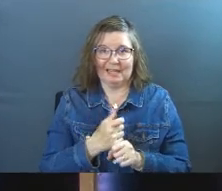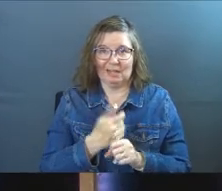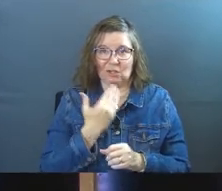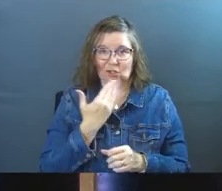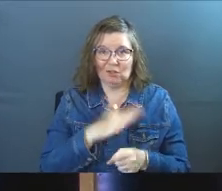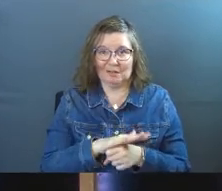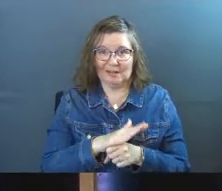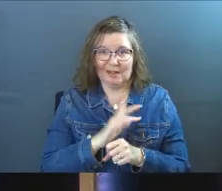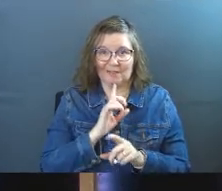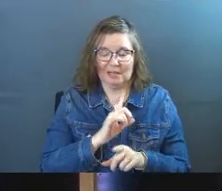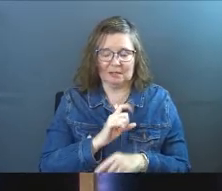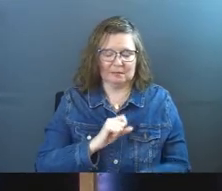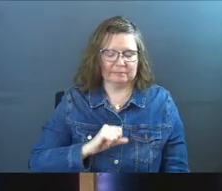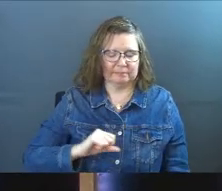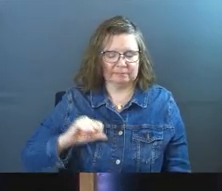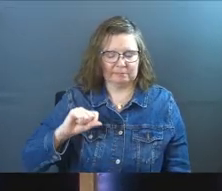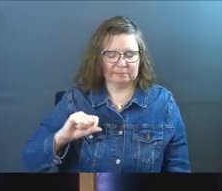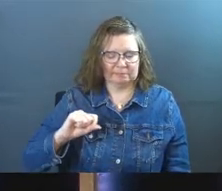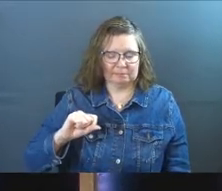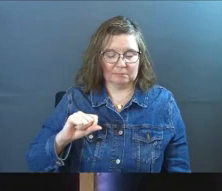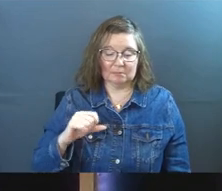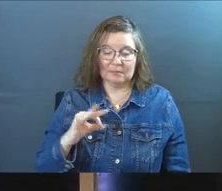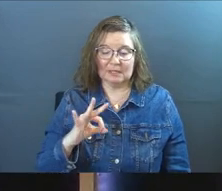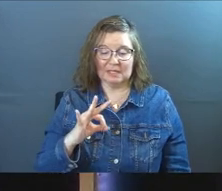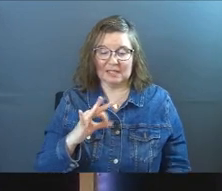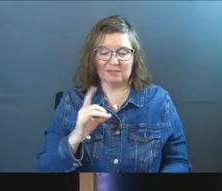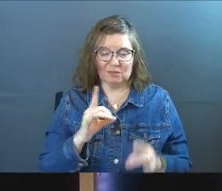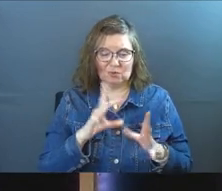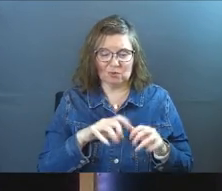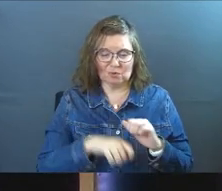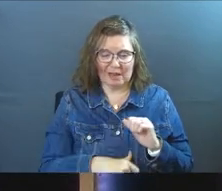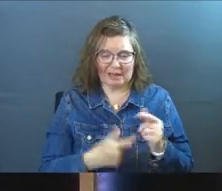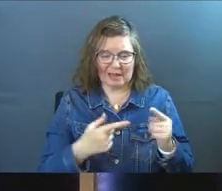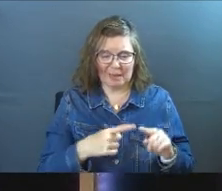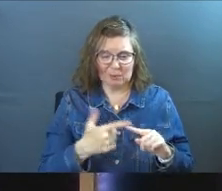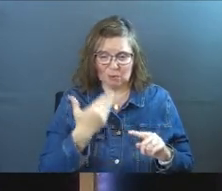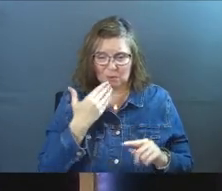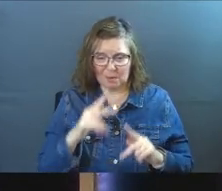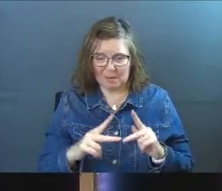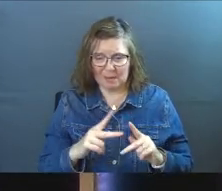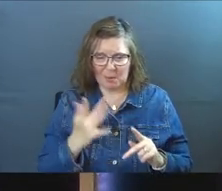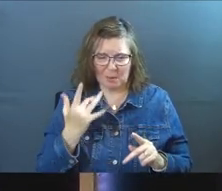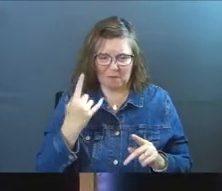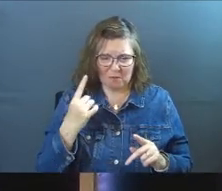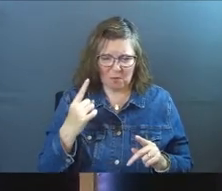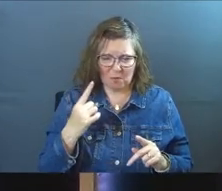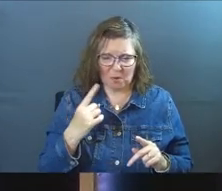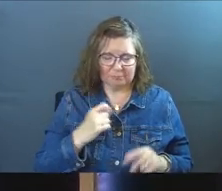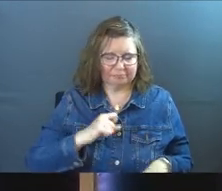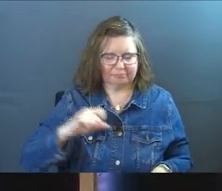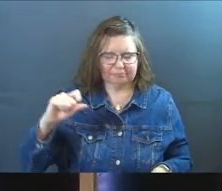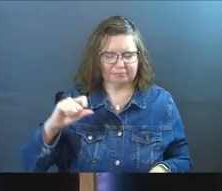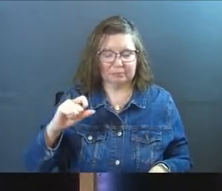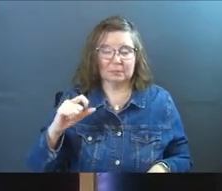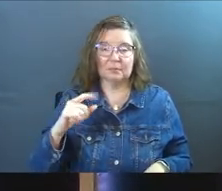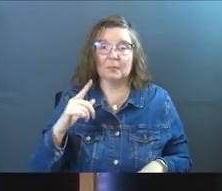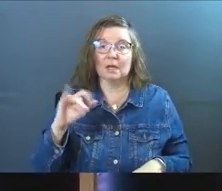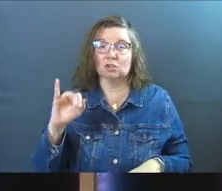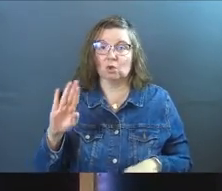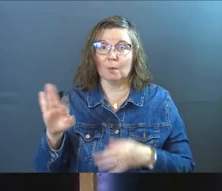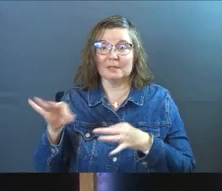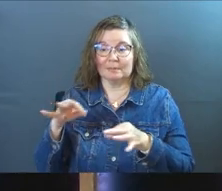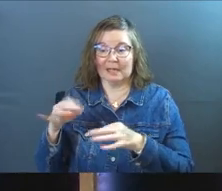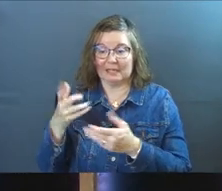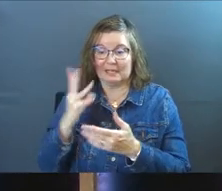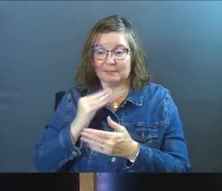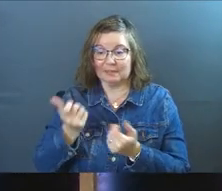an adequate answer to how come bad things, how come tragedies happen to good people? And the book of Job goes through that because Job goes